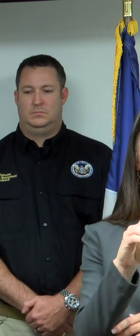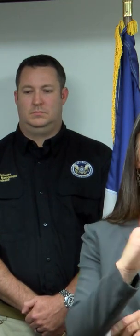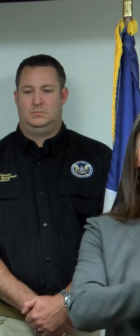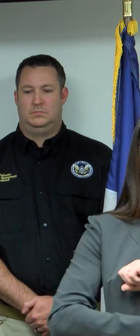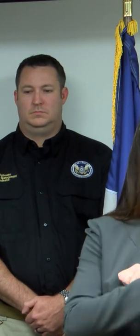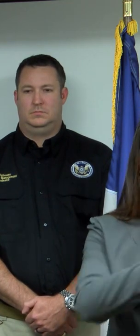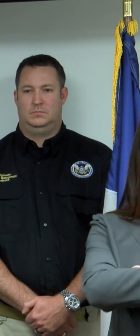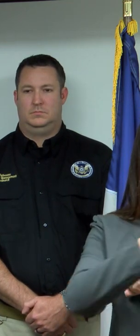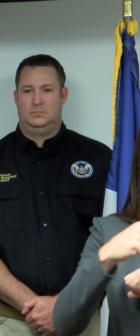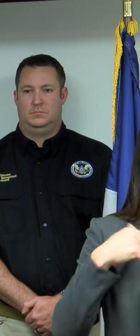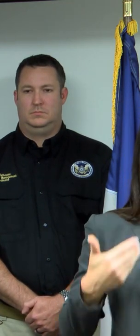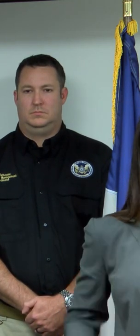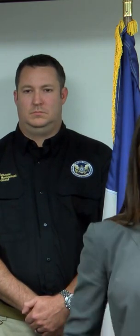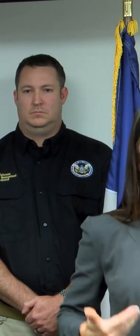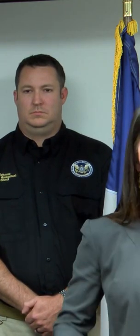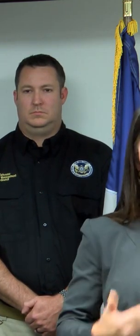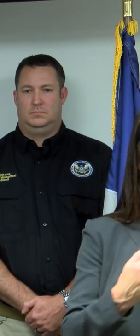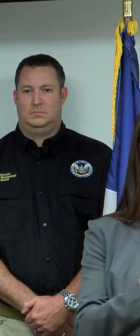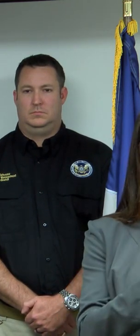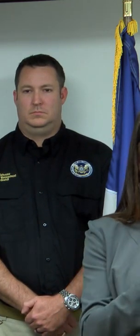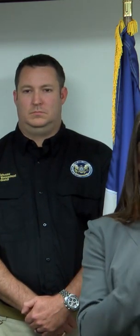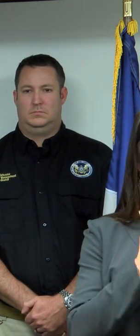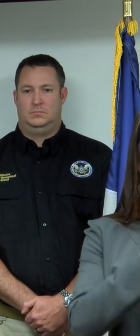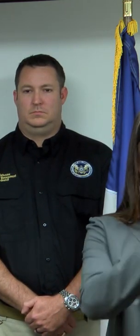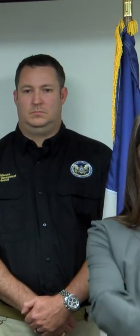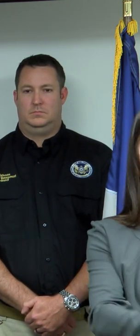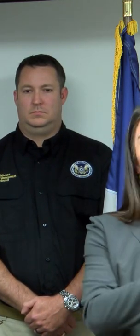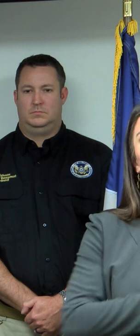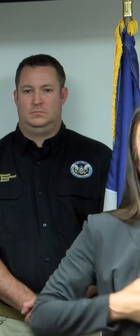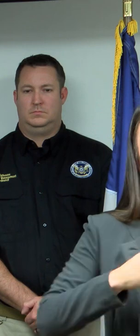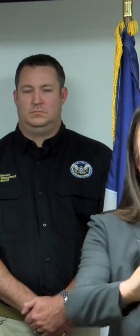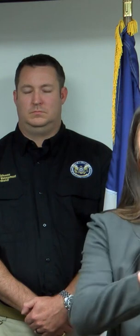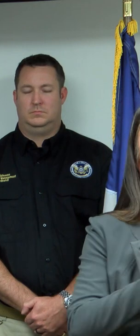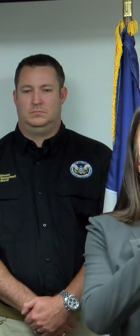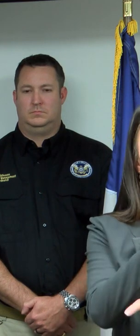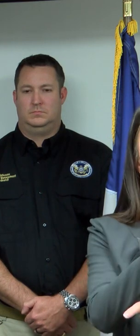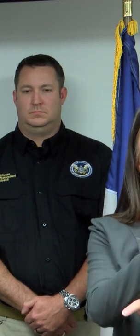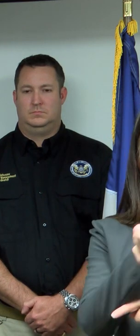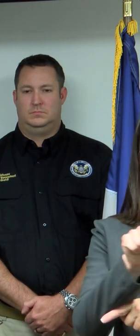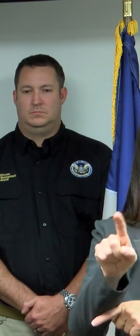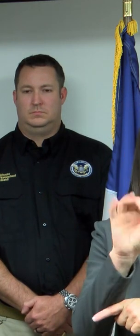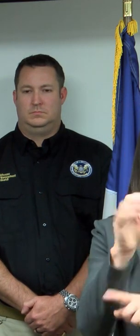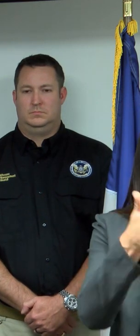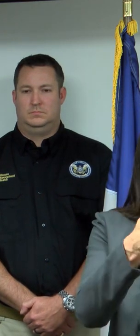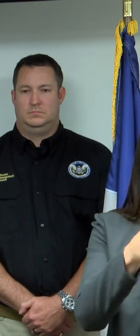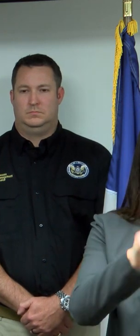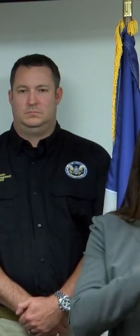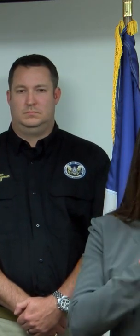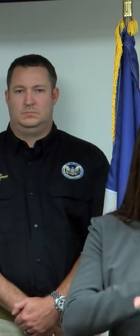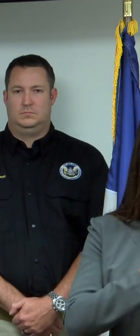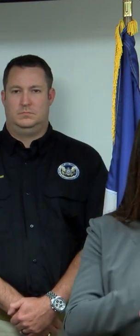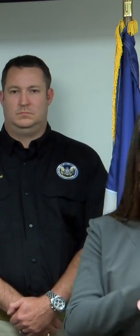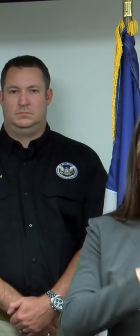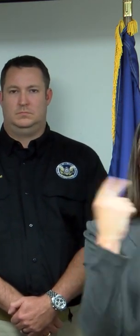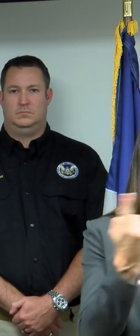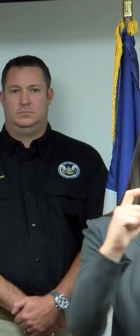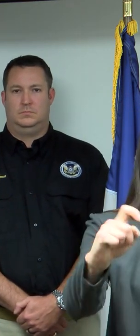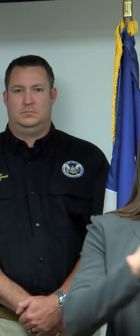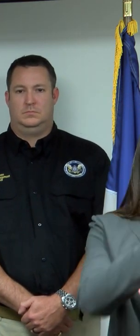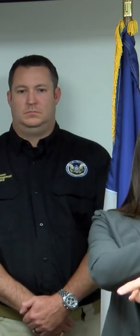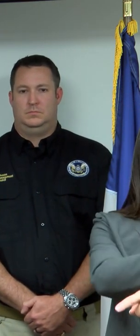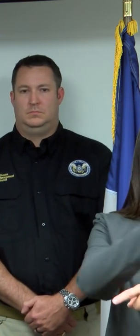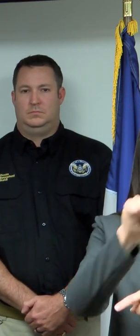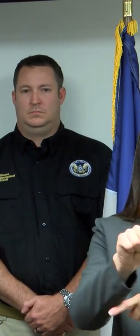and we are here to help you. Please call 211 if you're needing assistance. You can always call Social